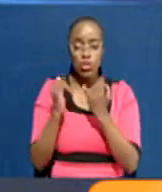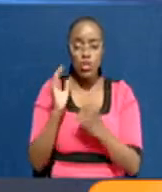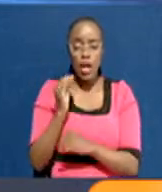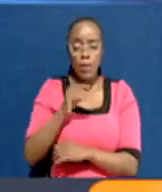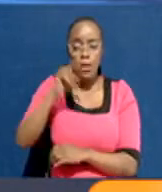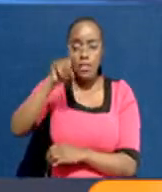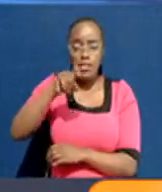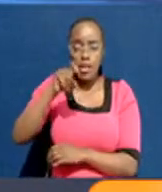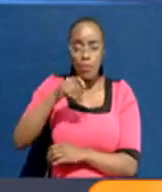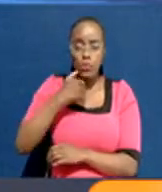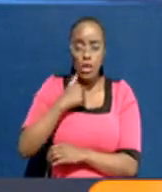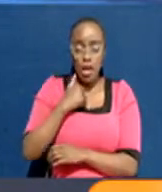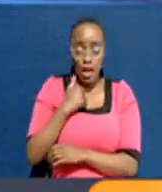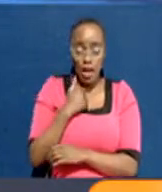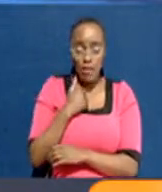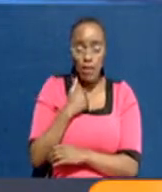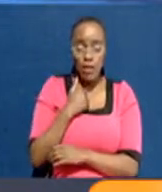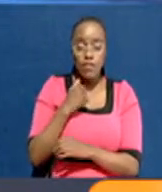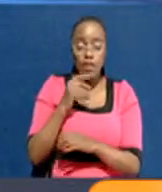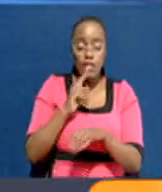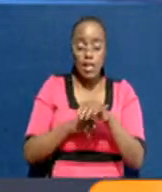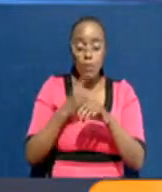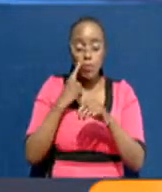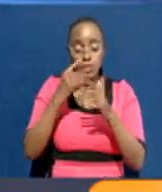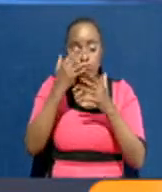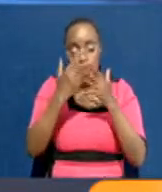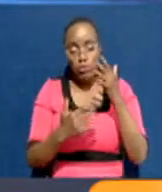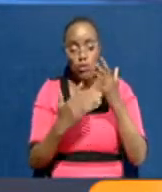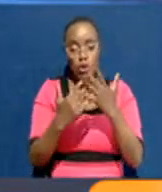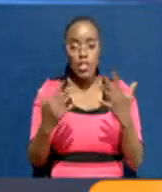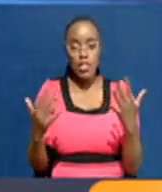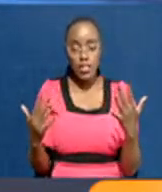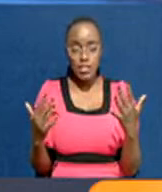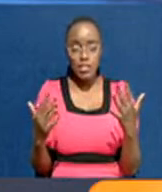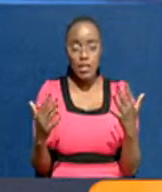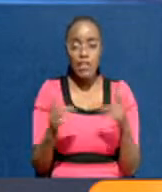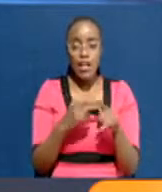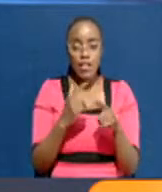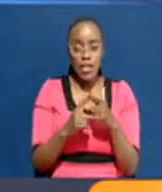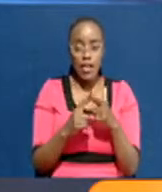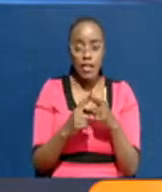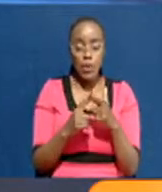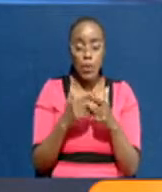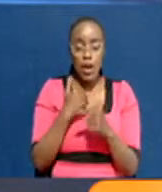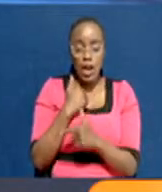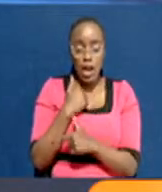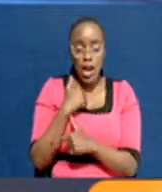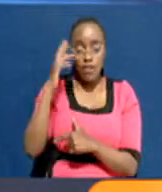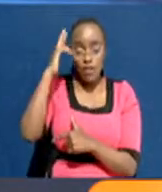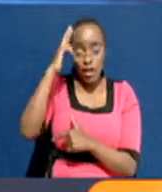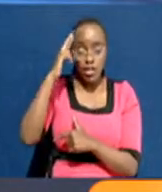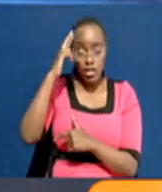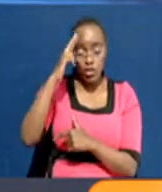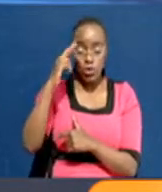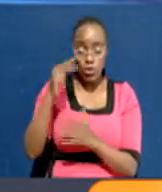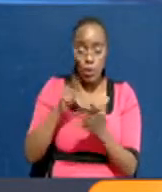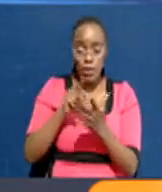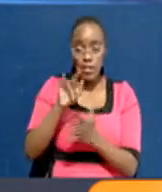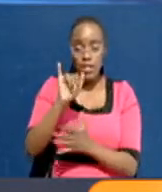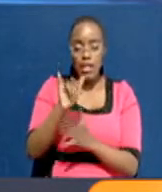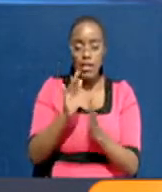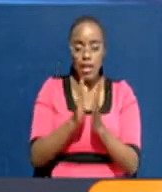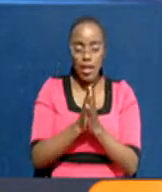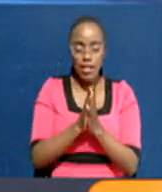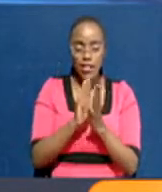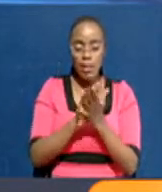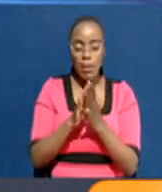that they work. I think when you look at all those things, there's reason to have optimism in this economy.